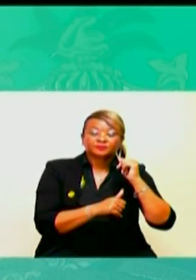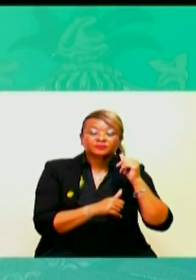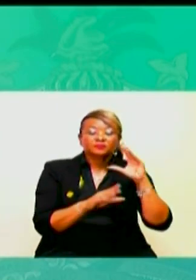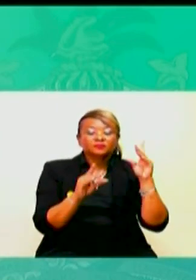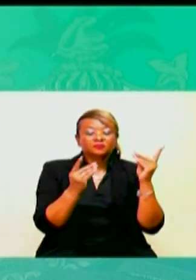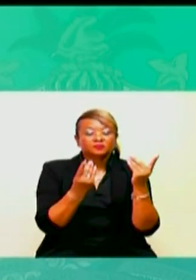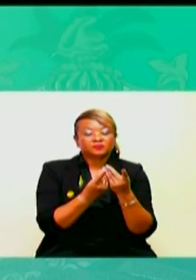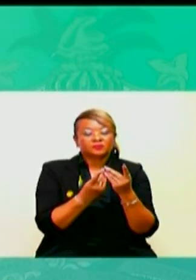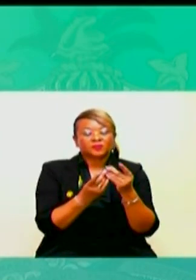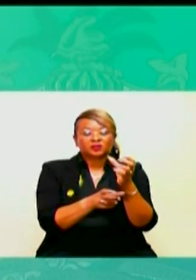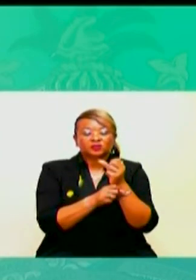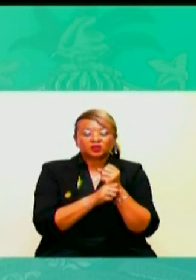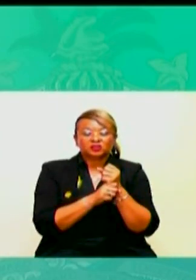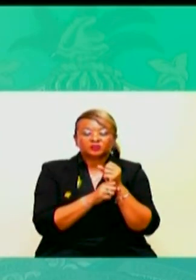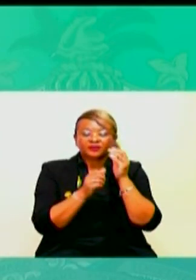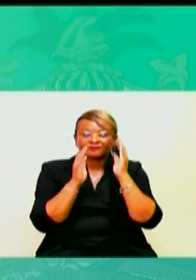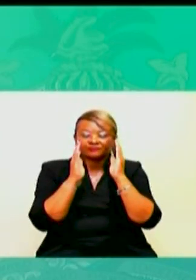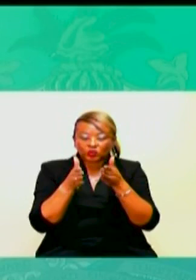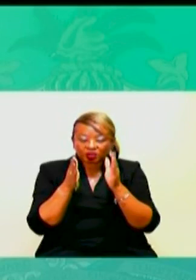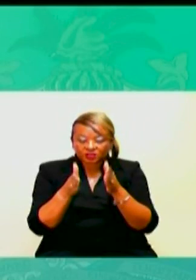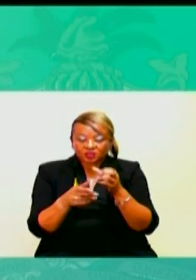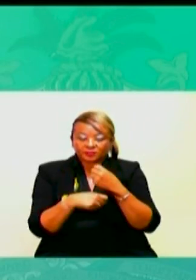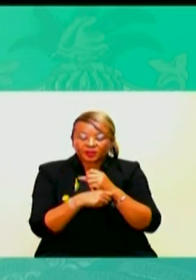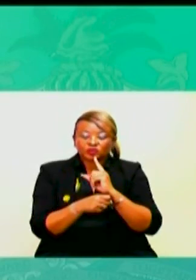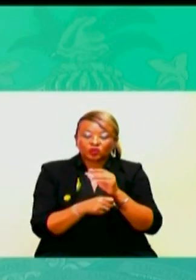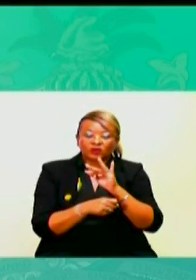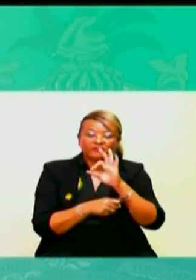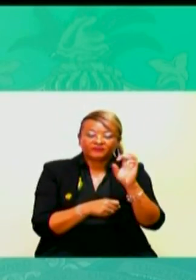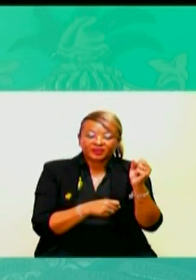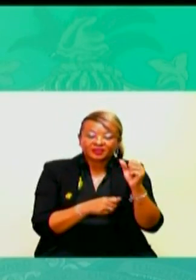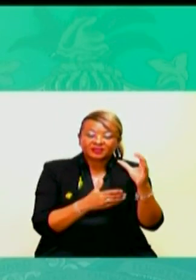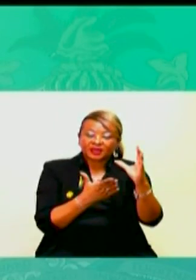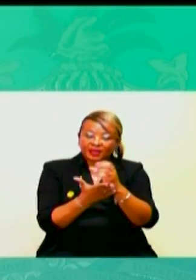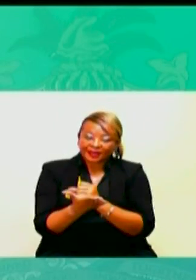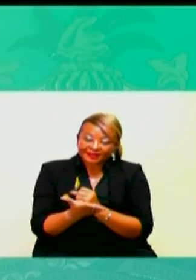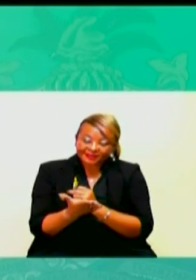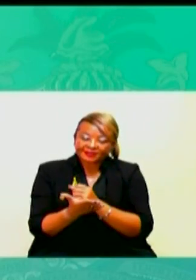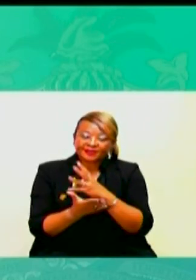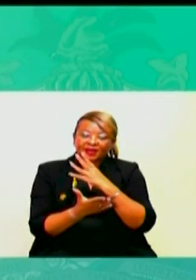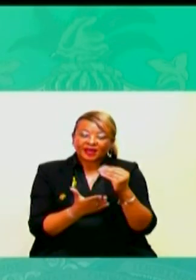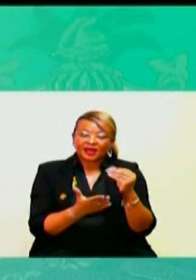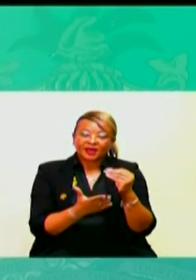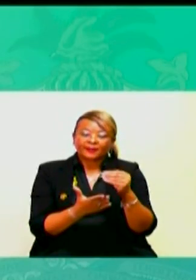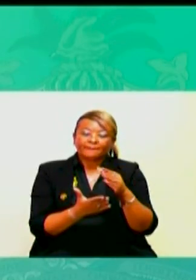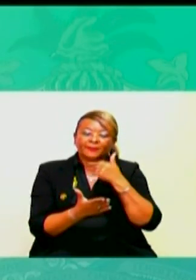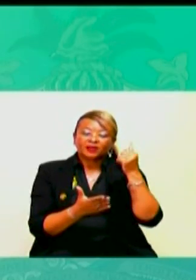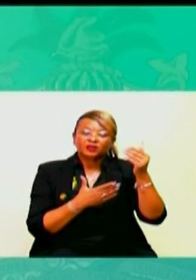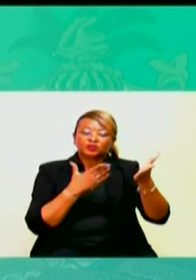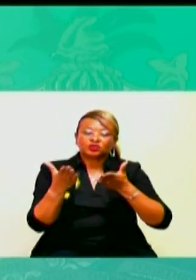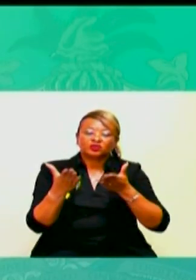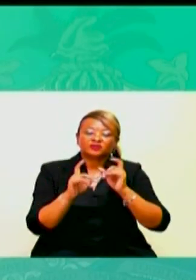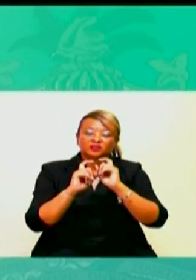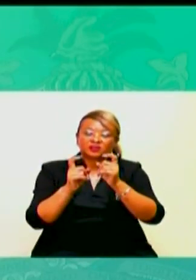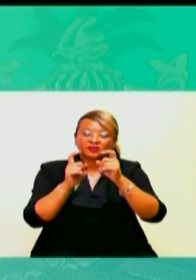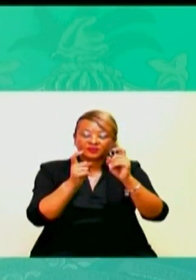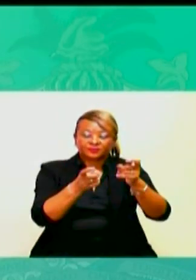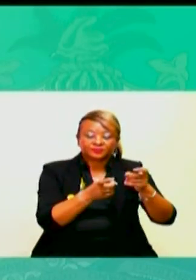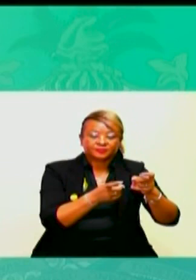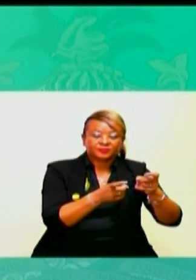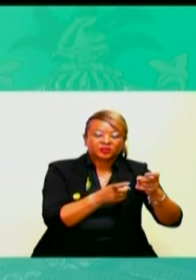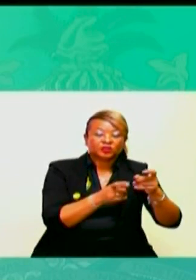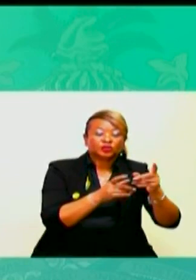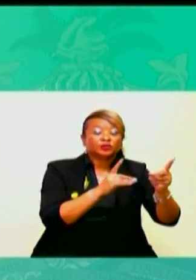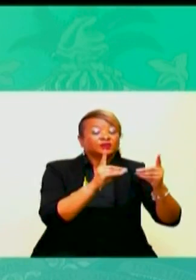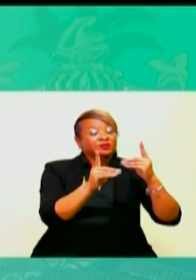department has sought to remain focused, ensuring fees are collected and, of course, better services rendered. During this